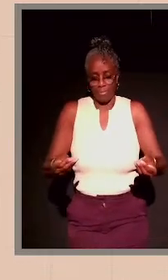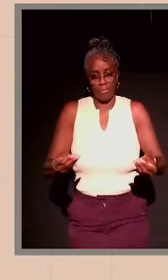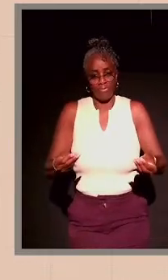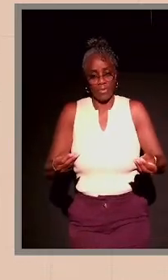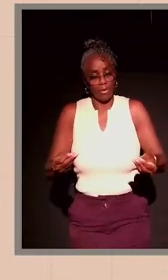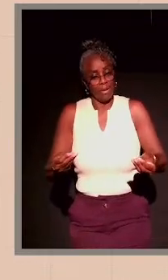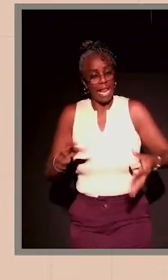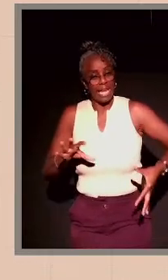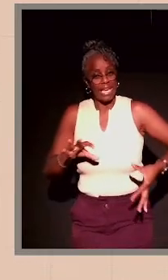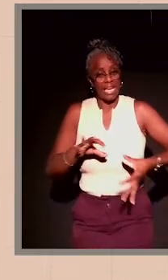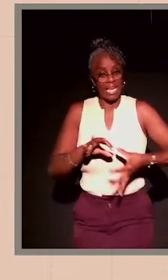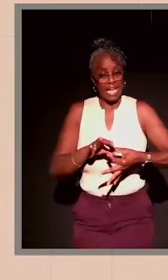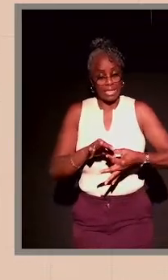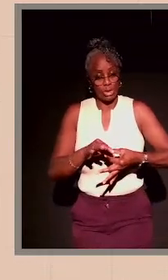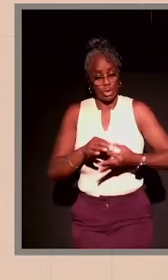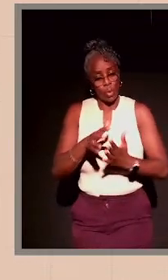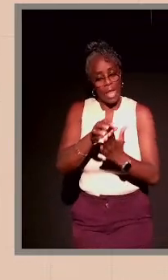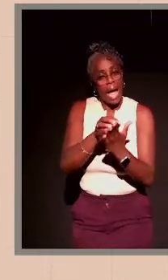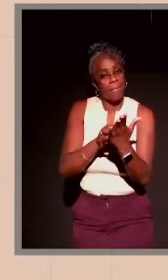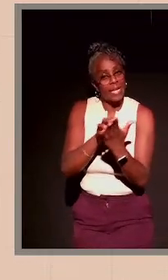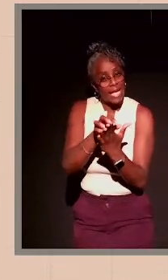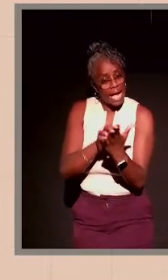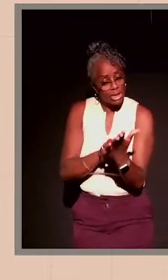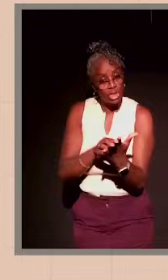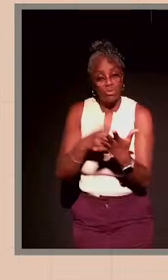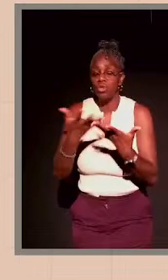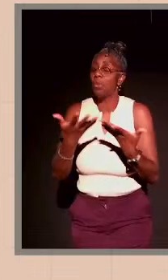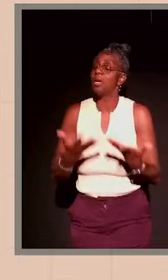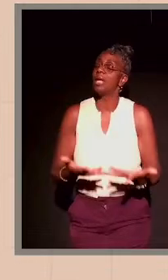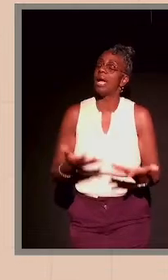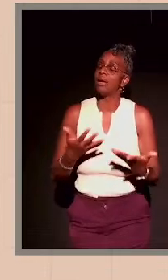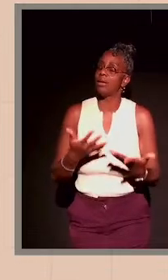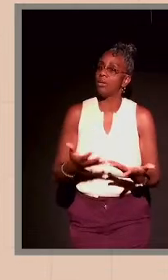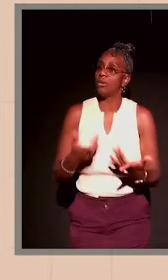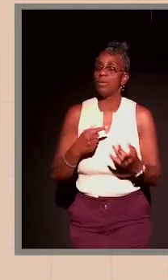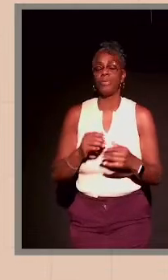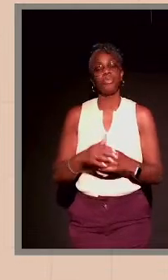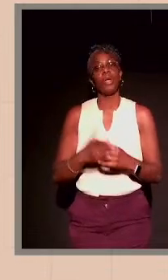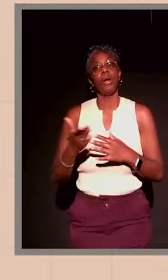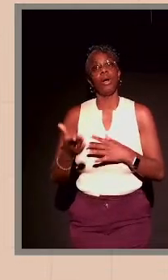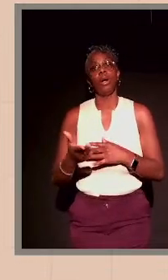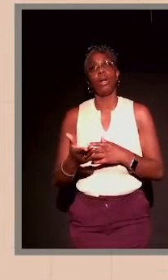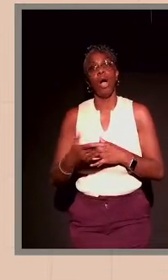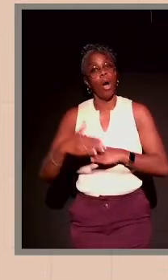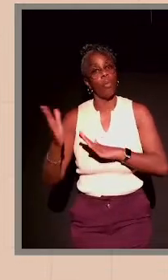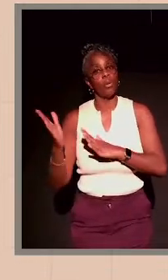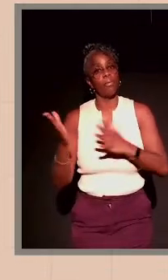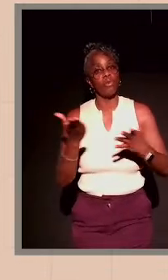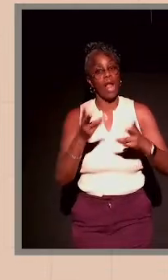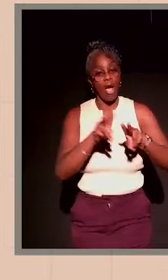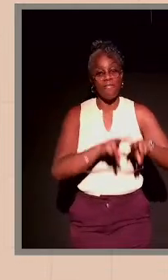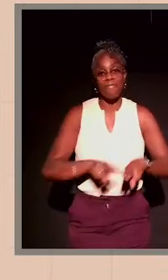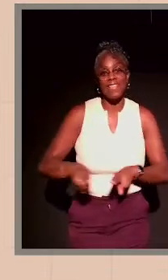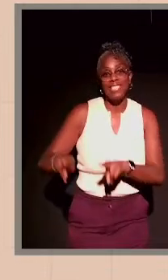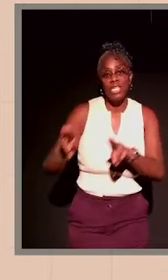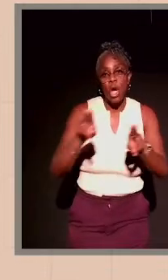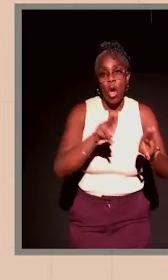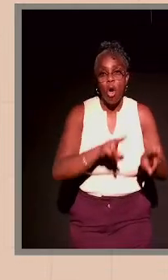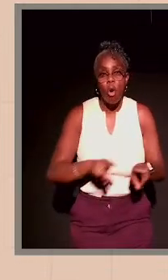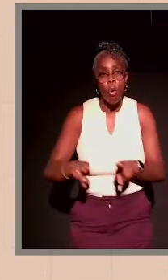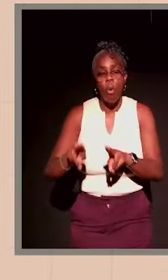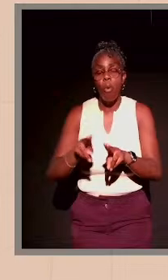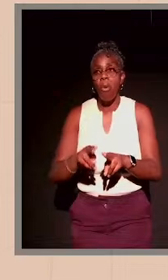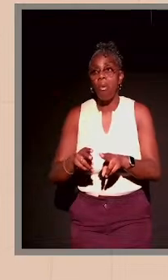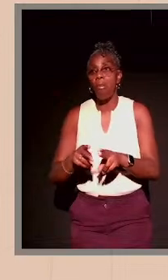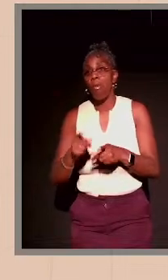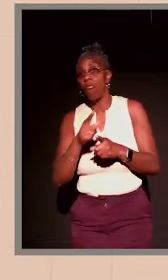application. So now I would like to present a video which provides you